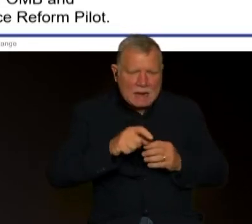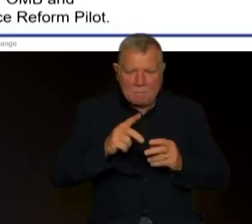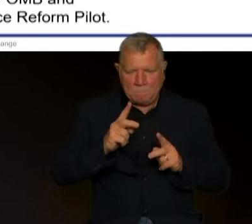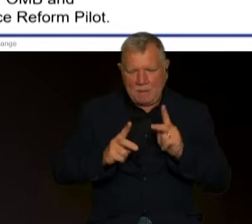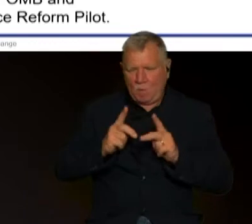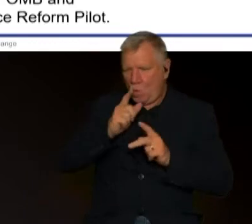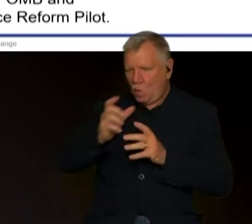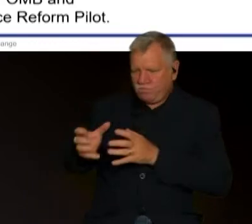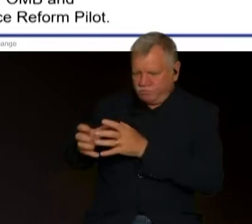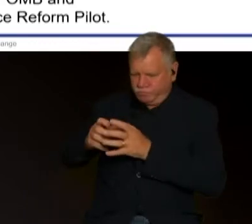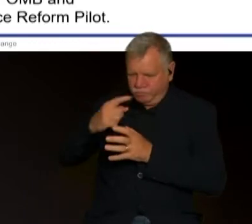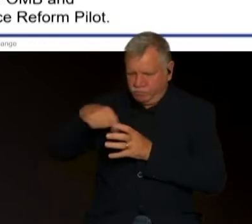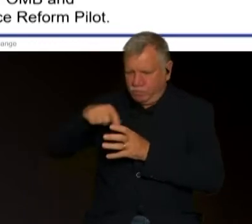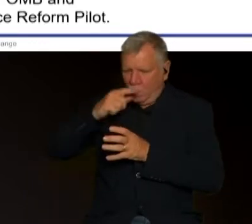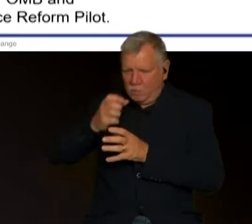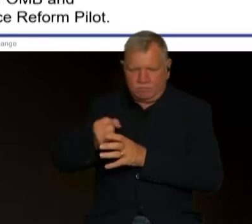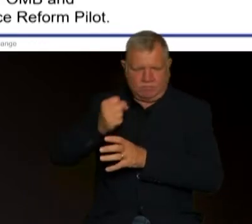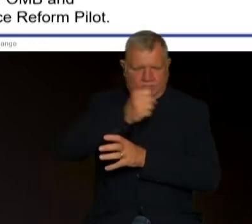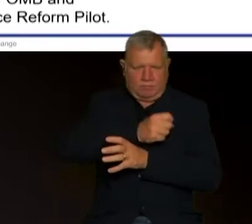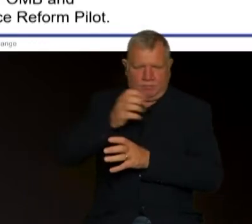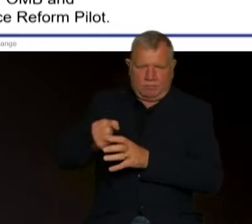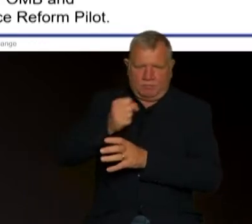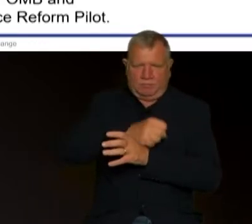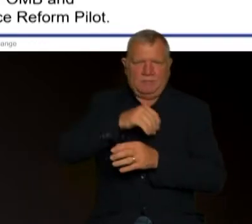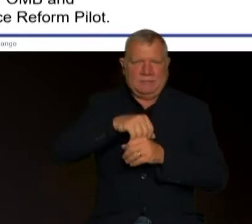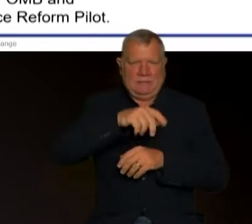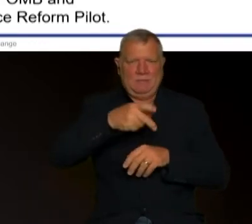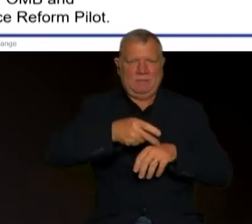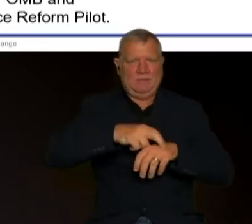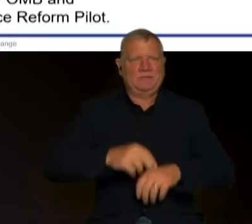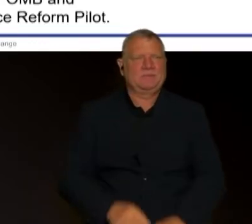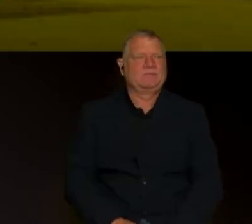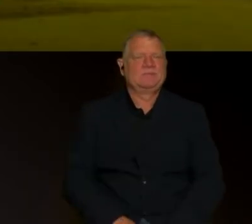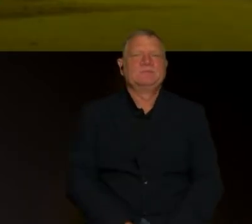of candidates that it needs to recruit the best talent in Puerto Rico.